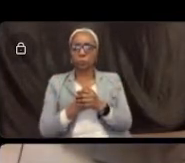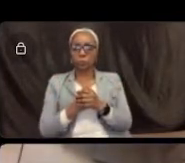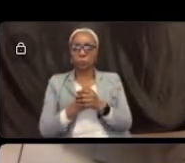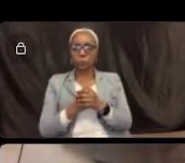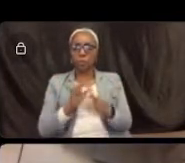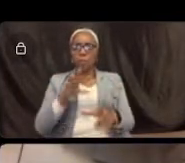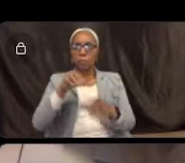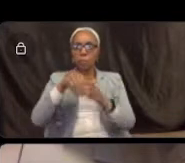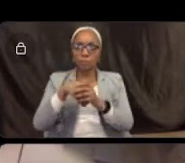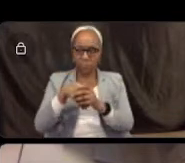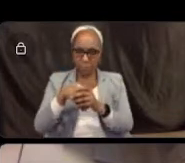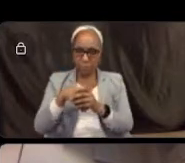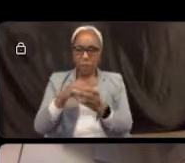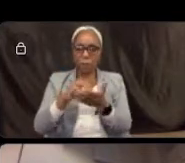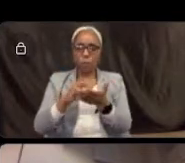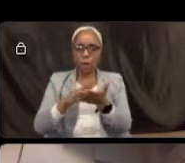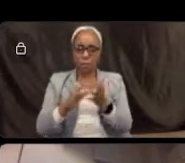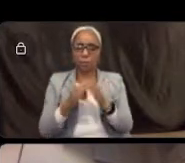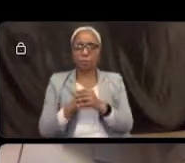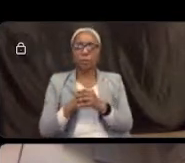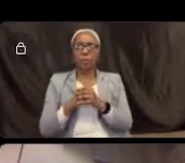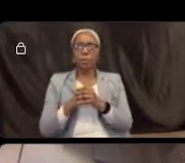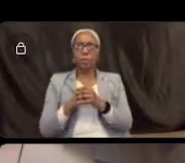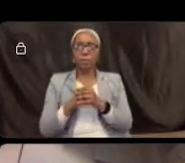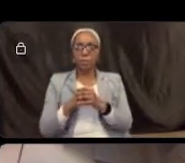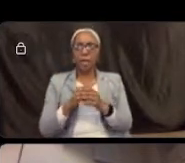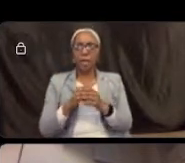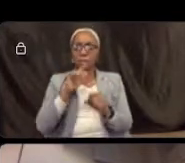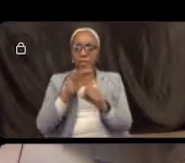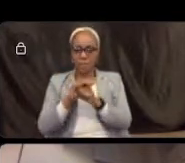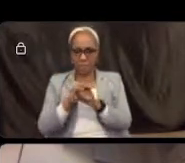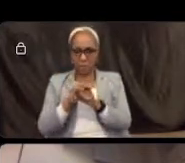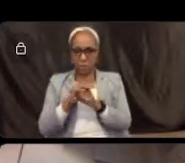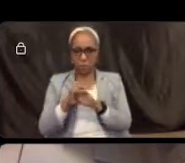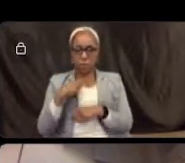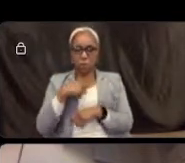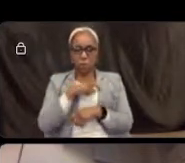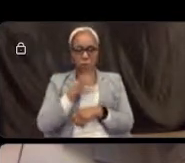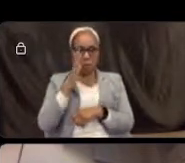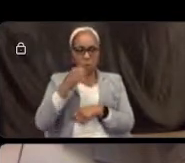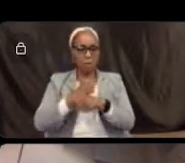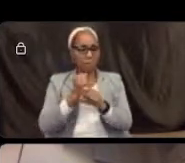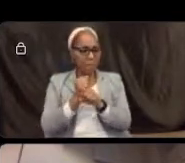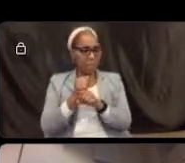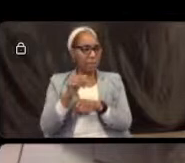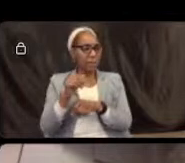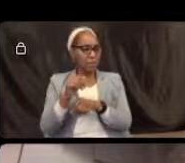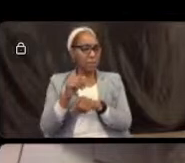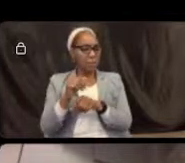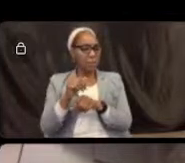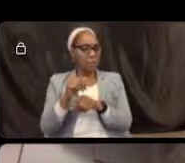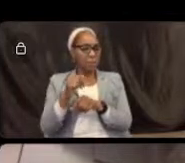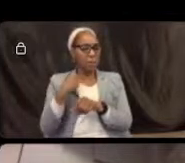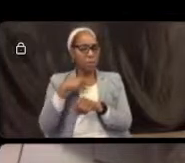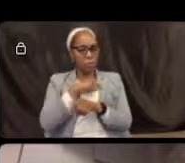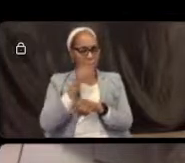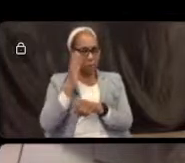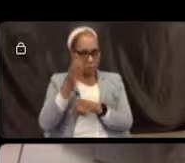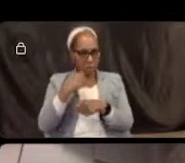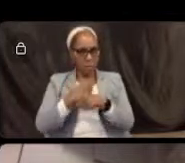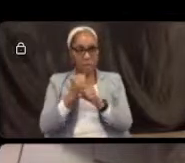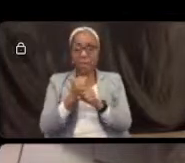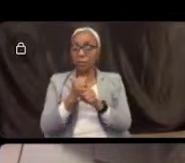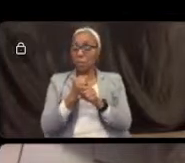put into the record that would be commitments that would be made by the Little Rock